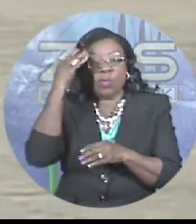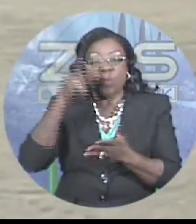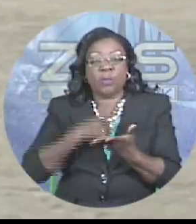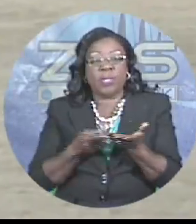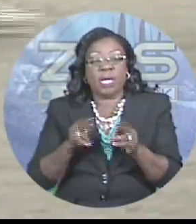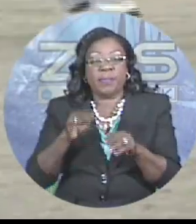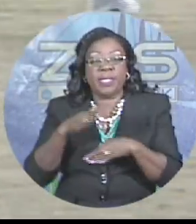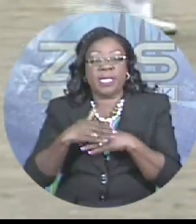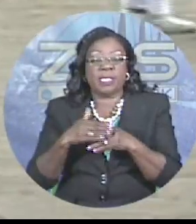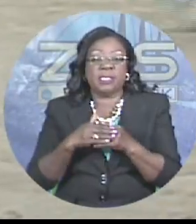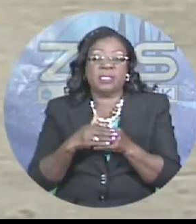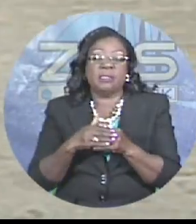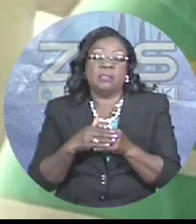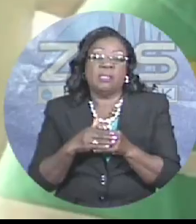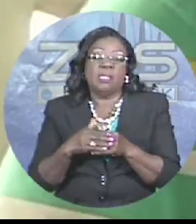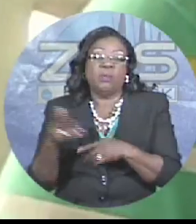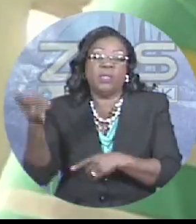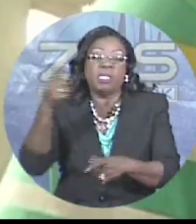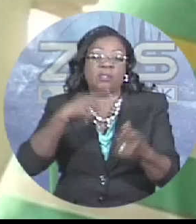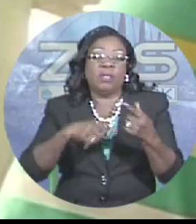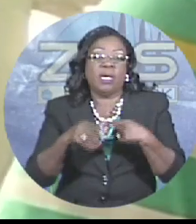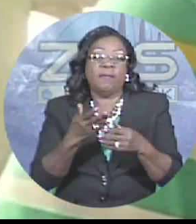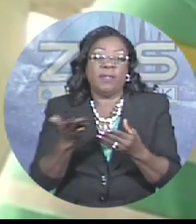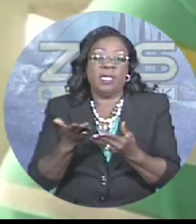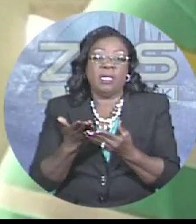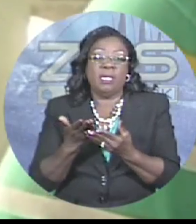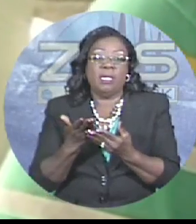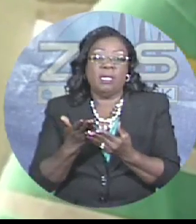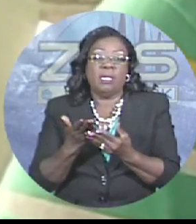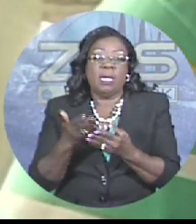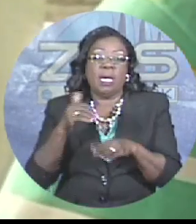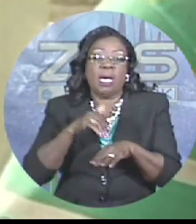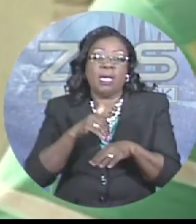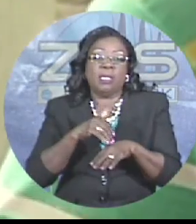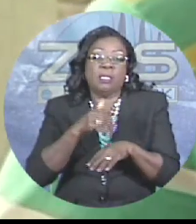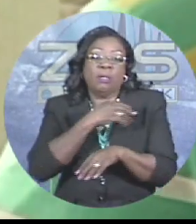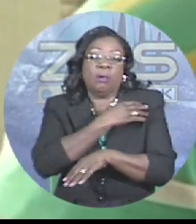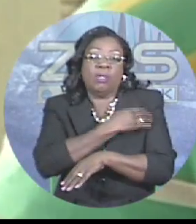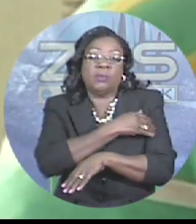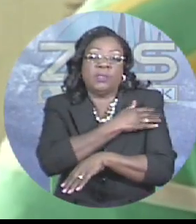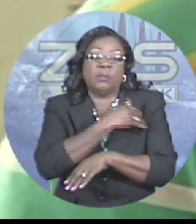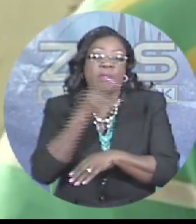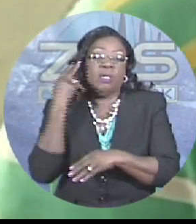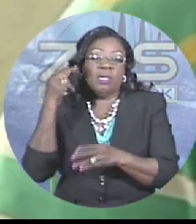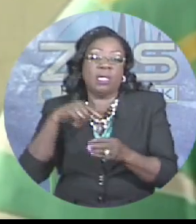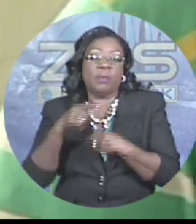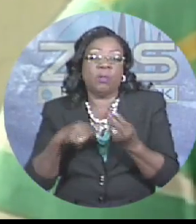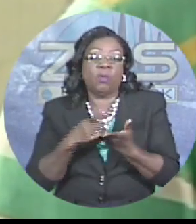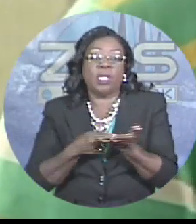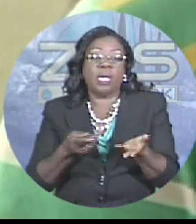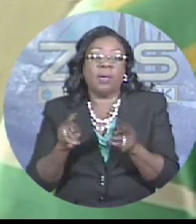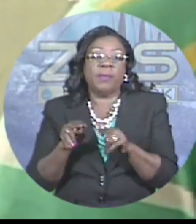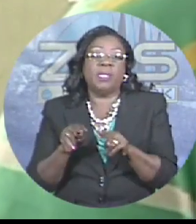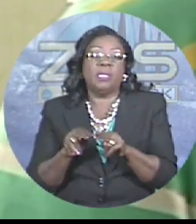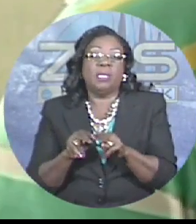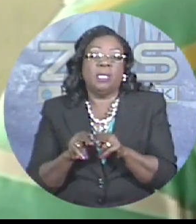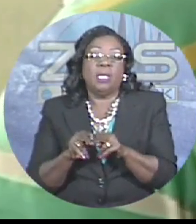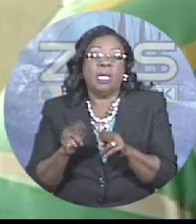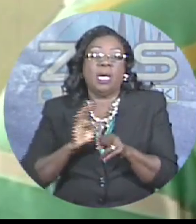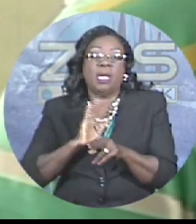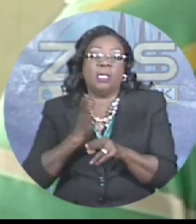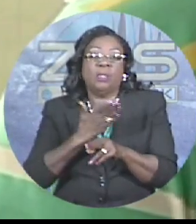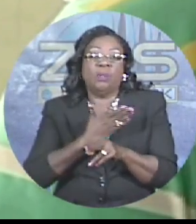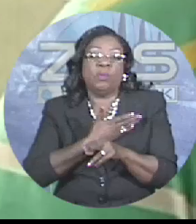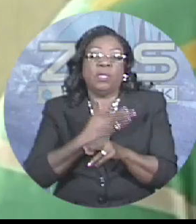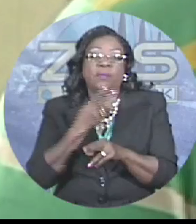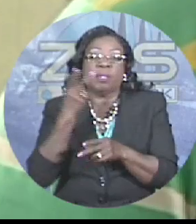that. We had just arrived here. At the hospital. We heard about the incident, and we have come